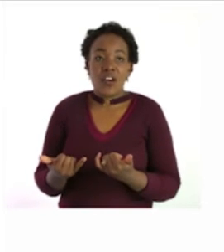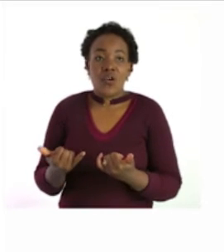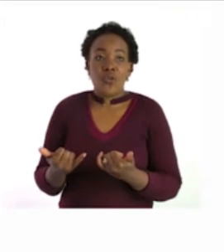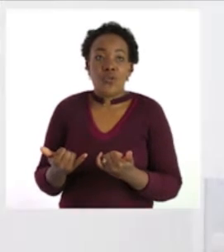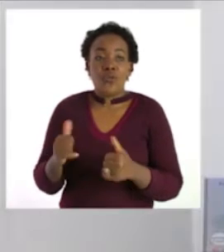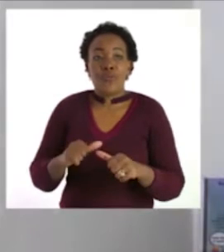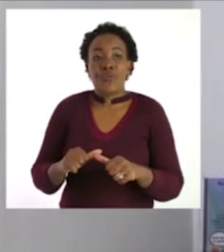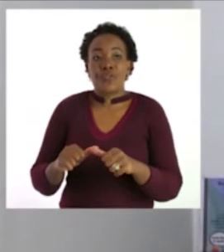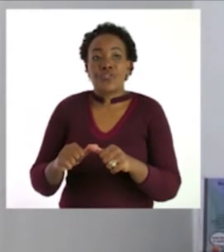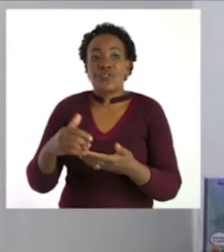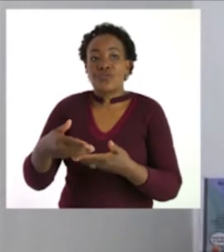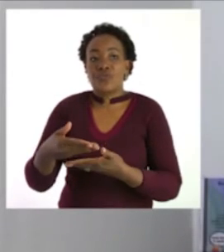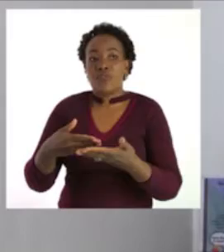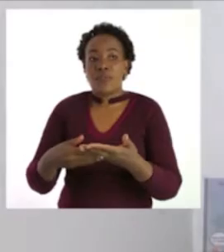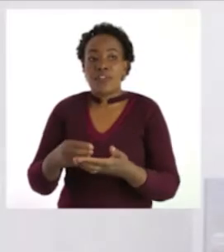to page